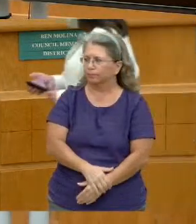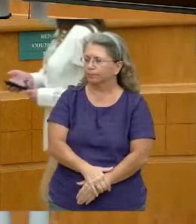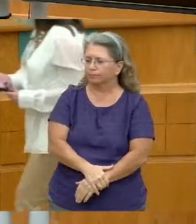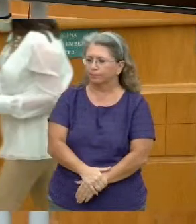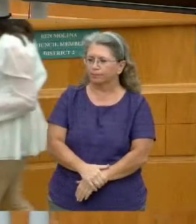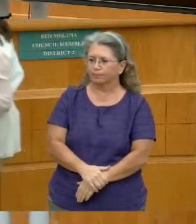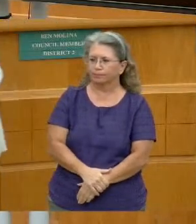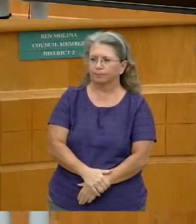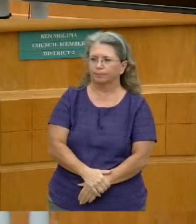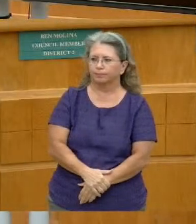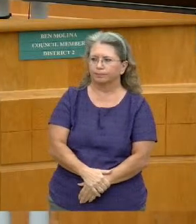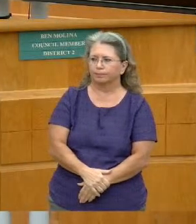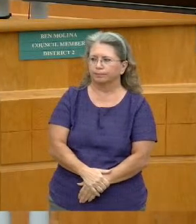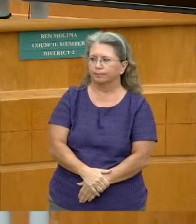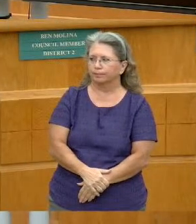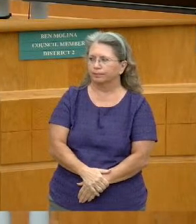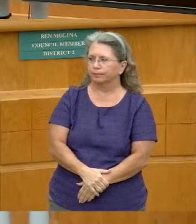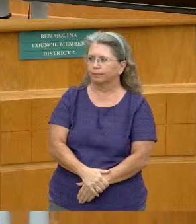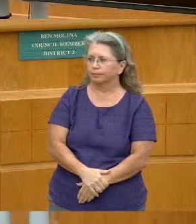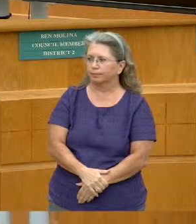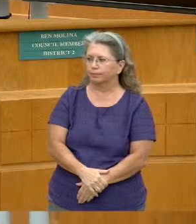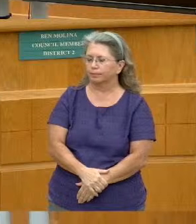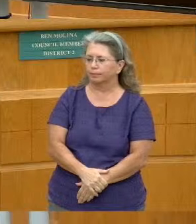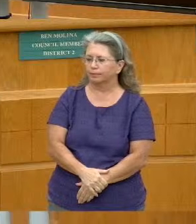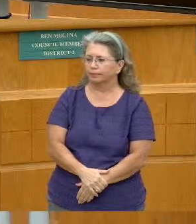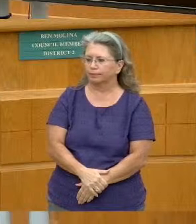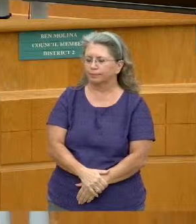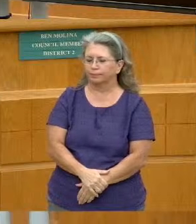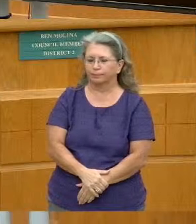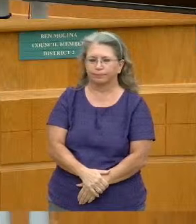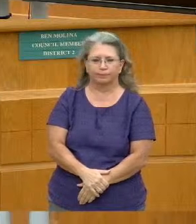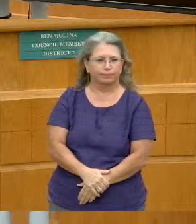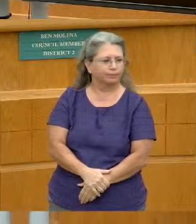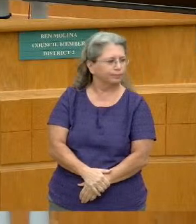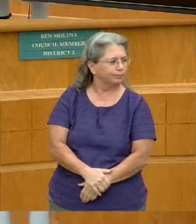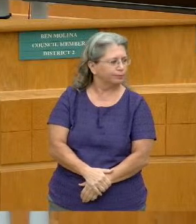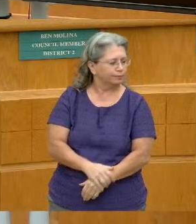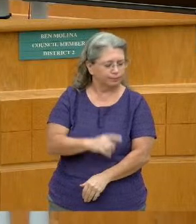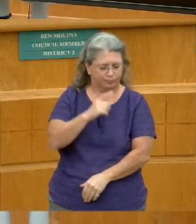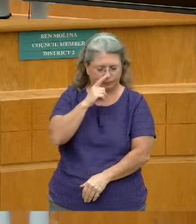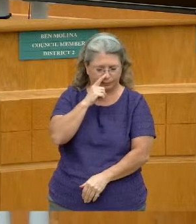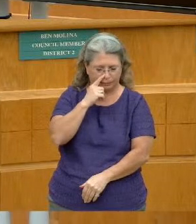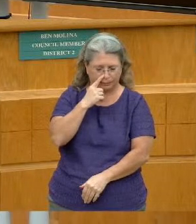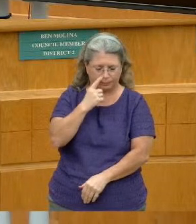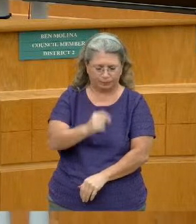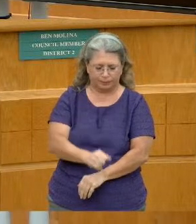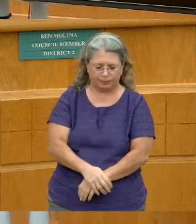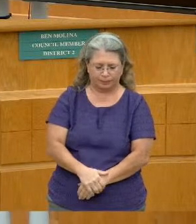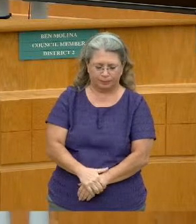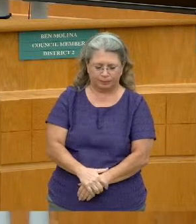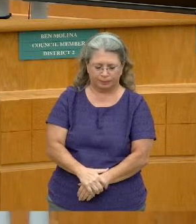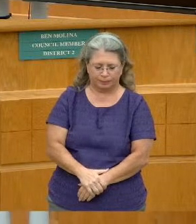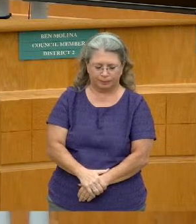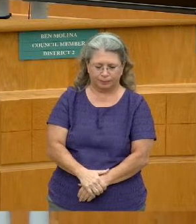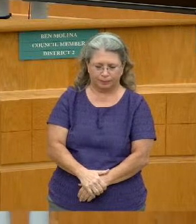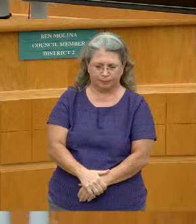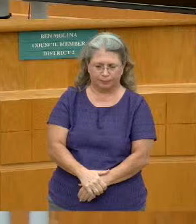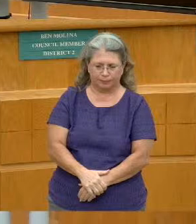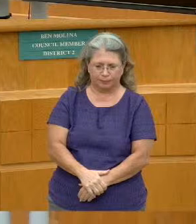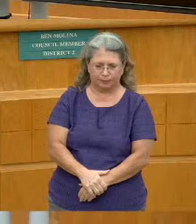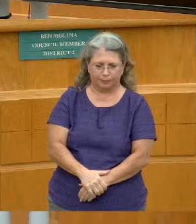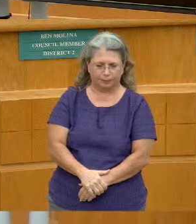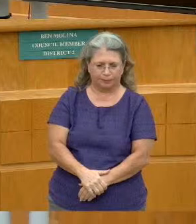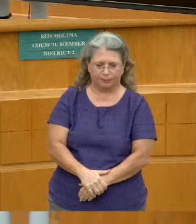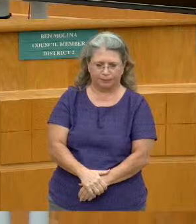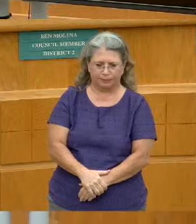El día de mañana vamos a emitir un aviso que será enviado mediante el servicio Reverse Alert. En parte, ese anuncio va a decir: el virus